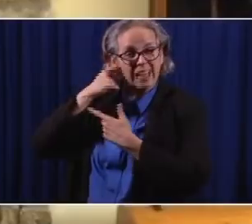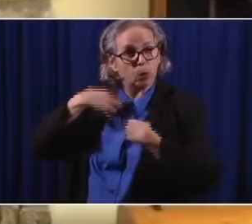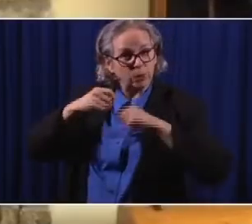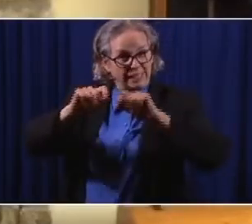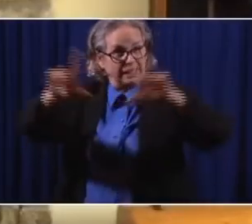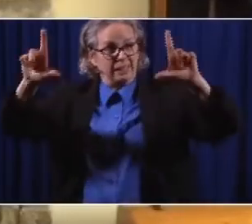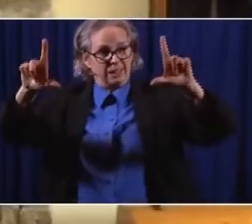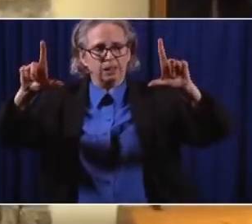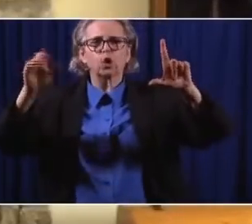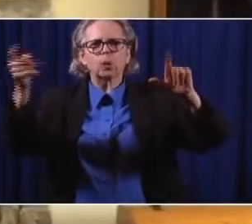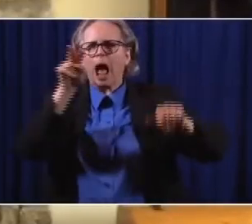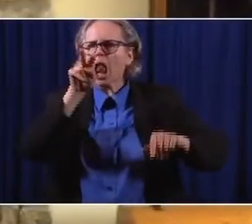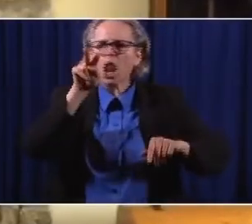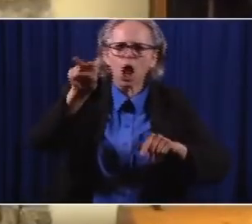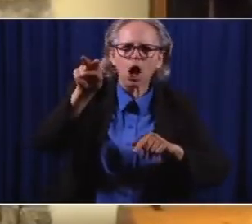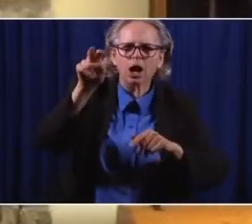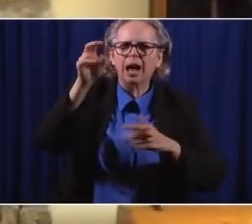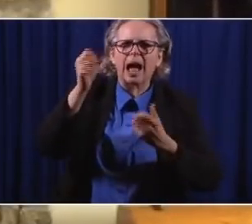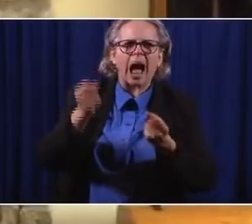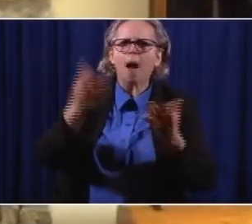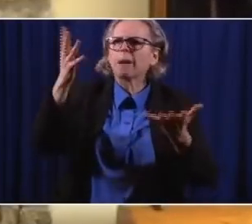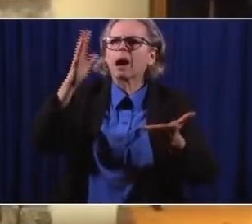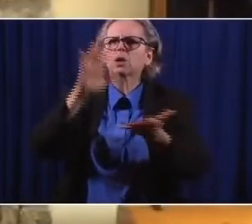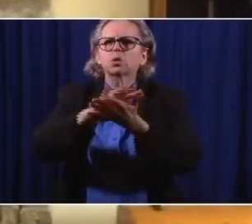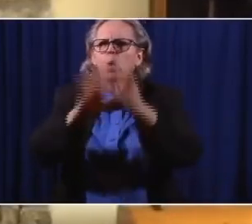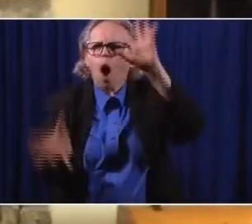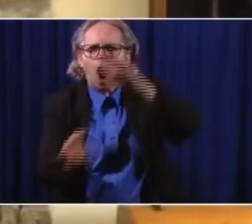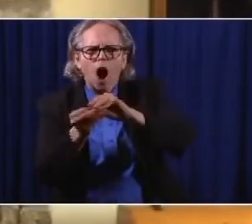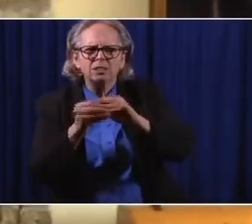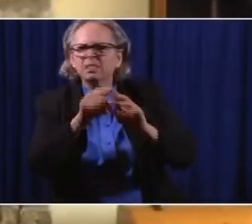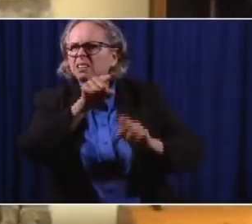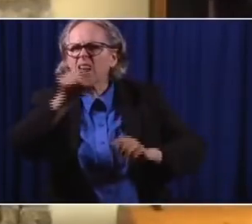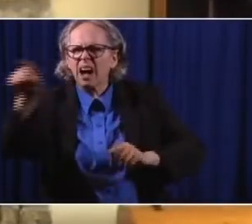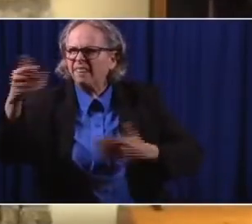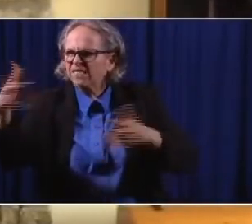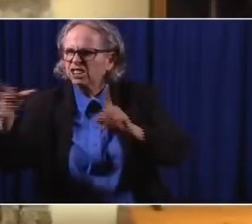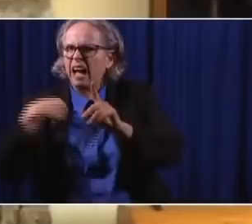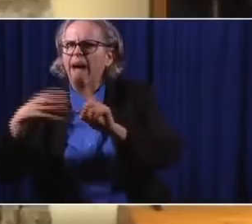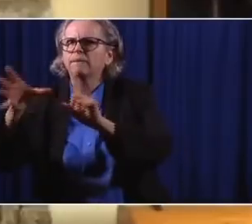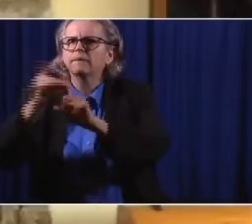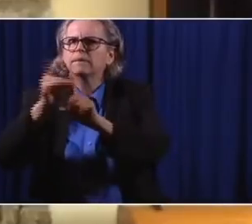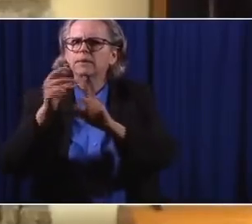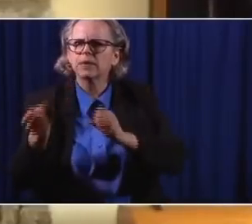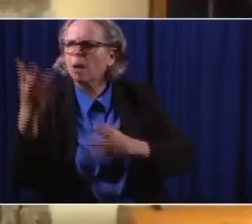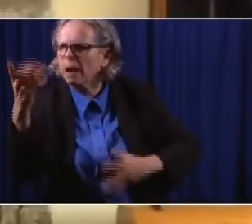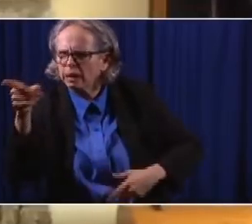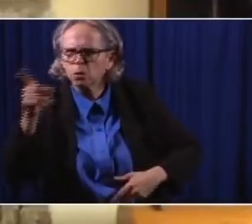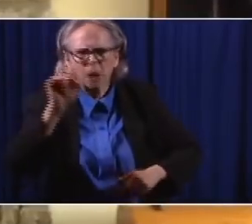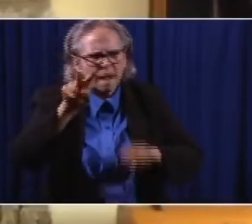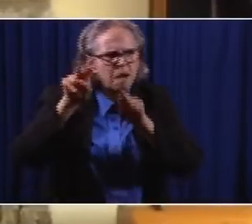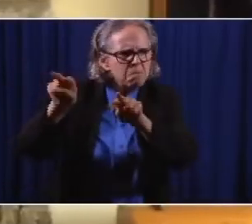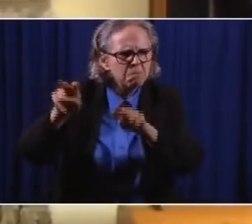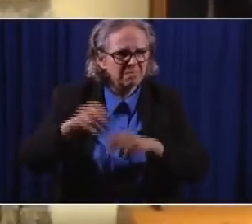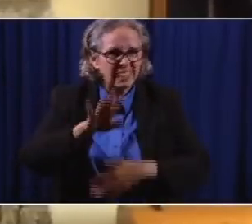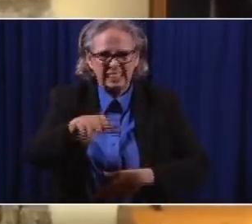of those cases, you have to drill down and look at every case, but in some of those, they may be school related, but they may not have occurred in school.